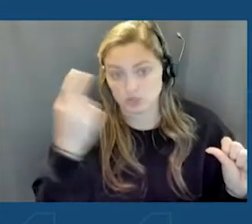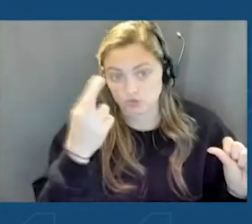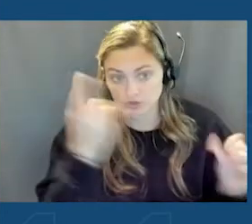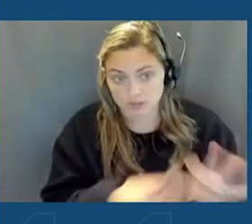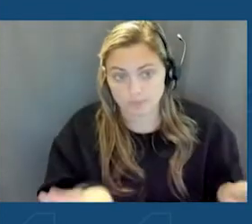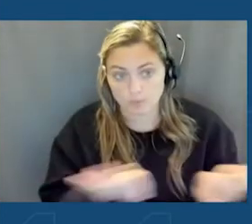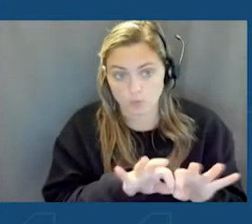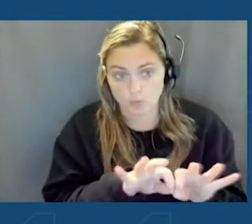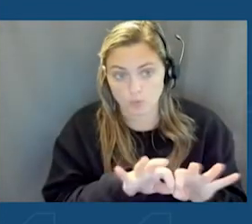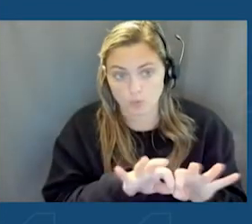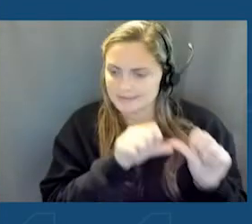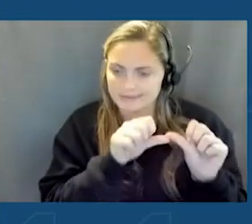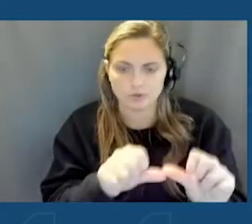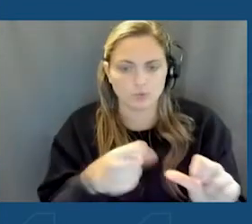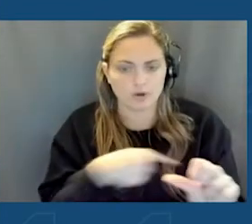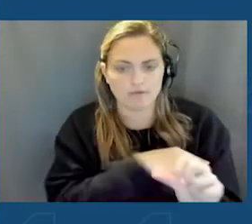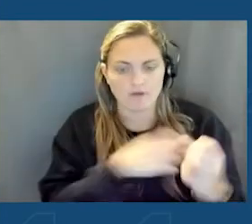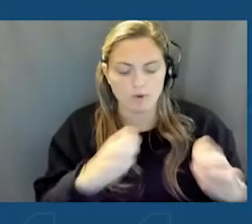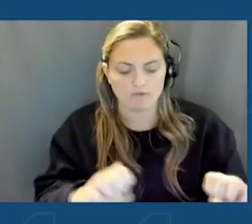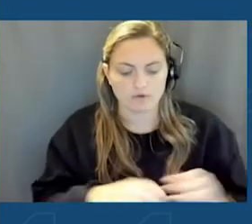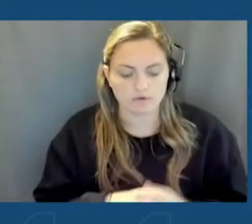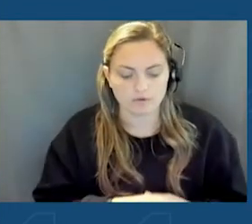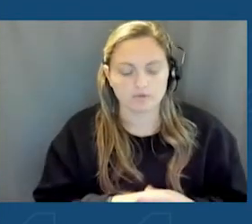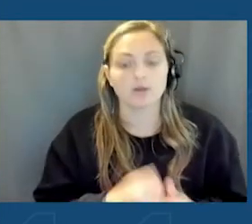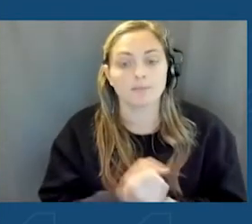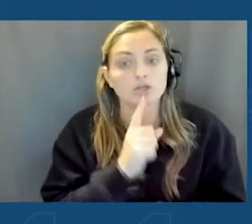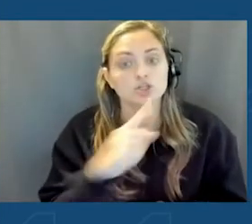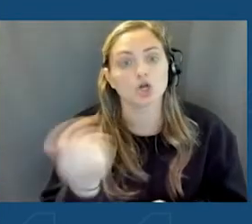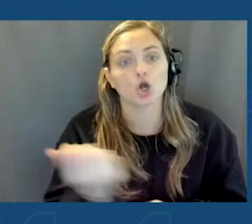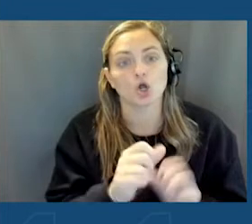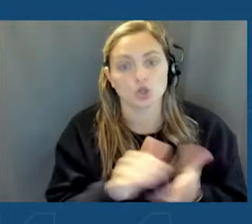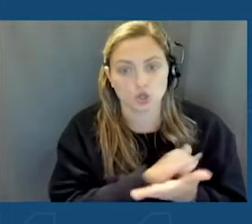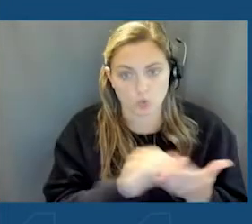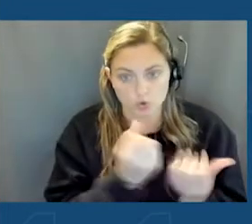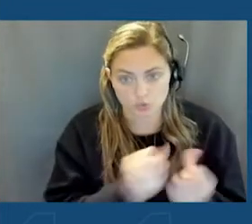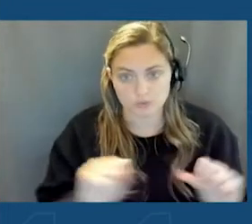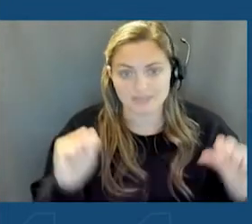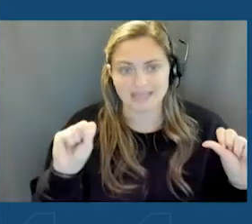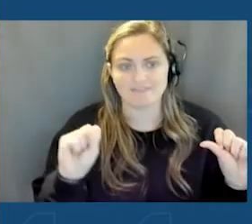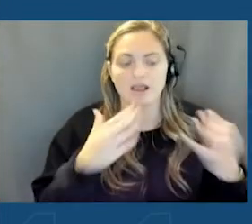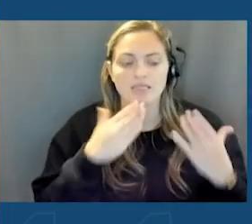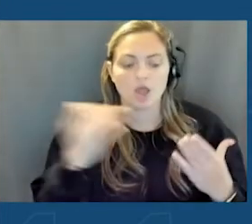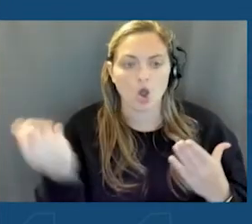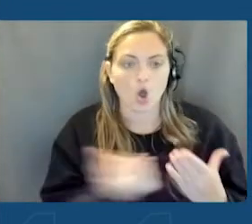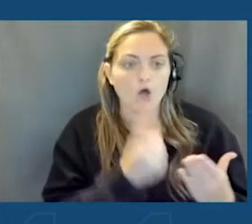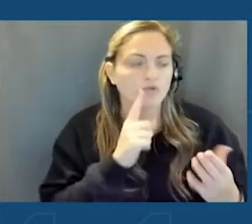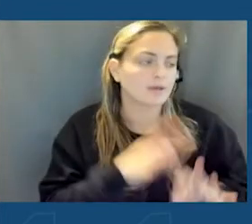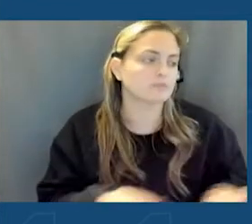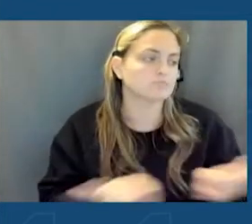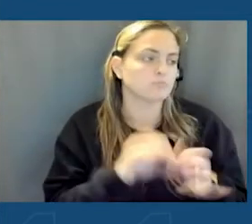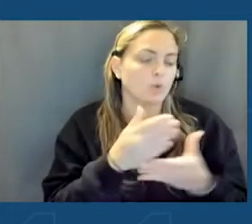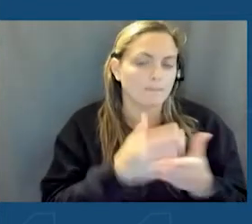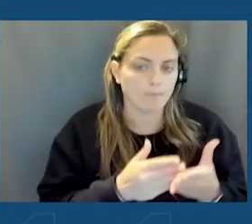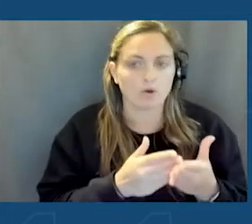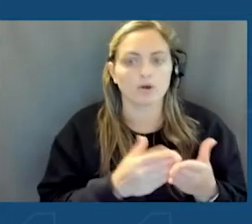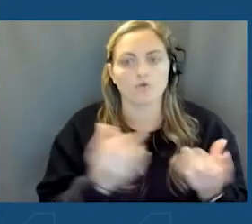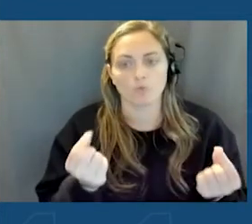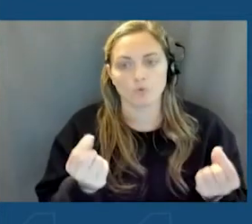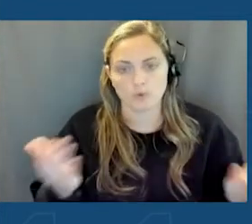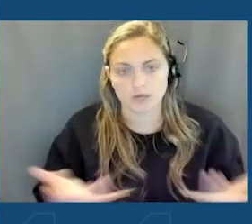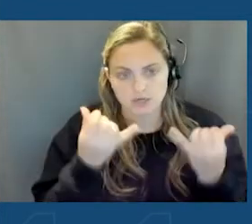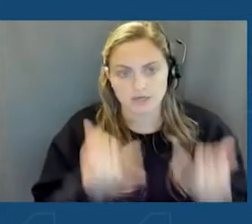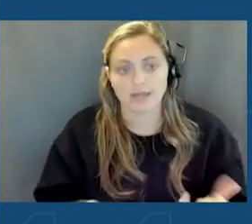is a continuation of our effort to make all New Yorkers safe, and I thank all of you for being such an important part of what we're doing here today. And